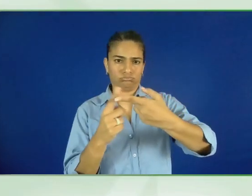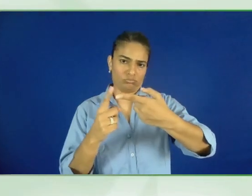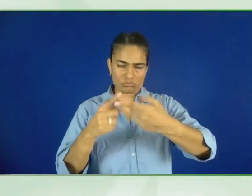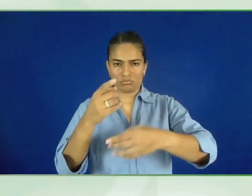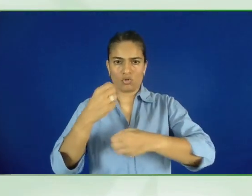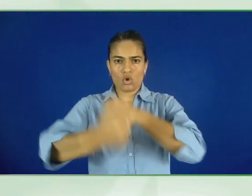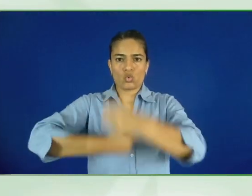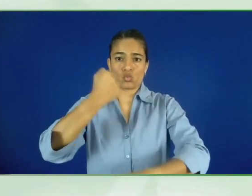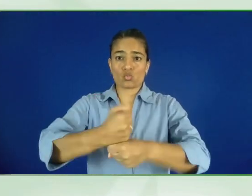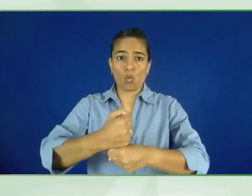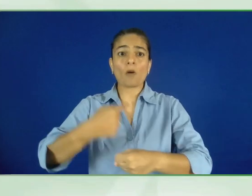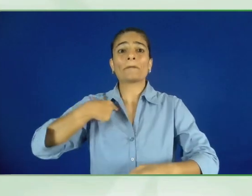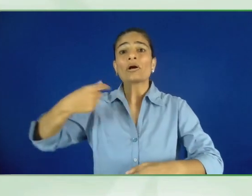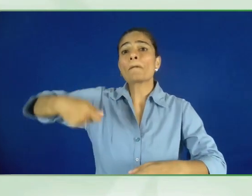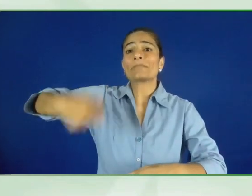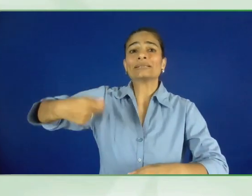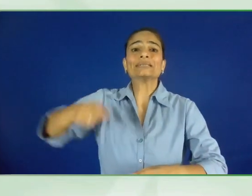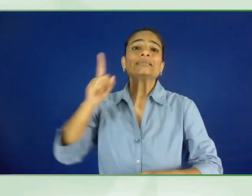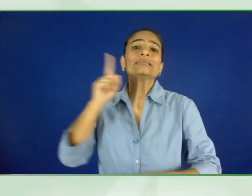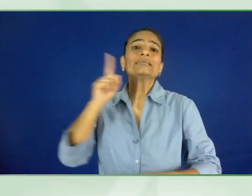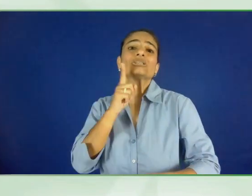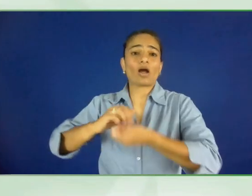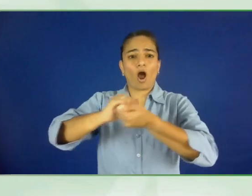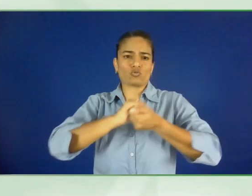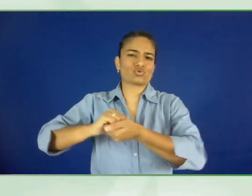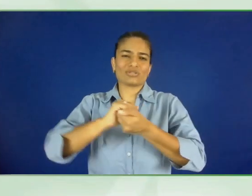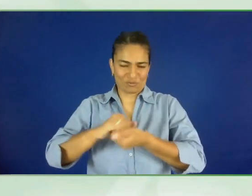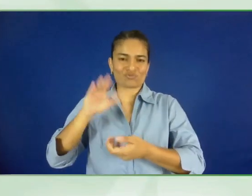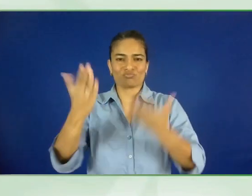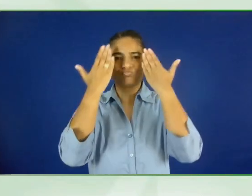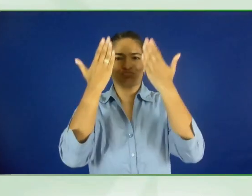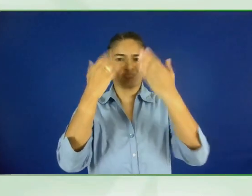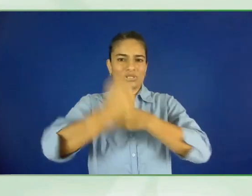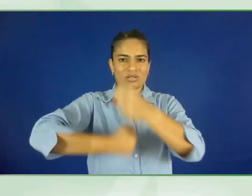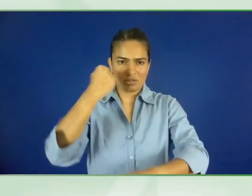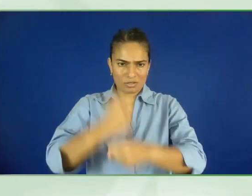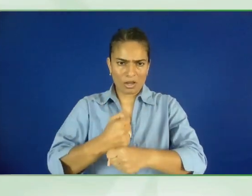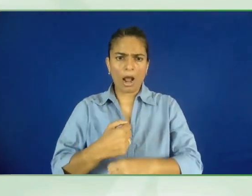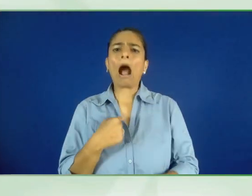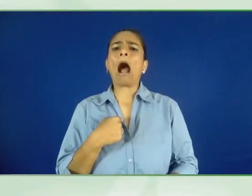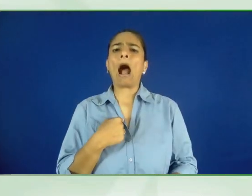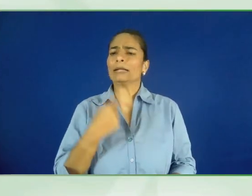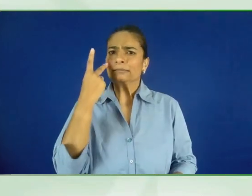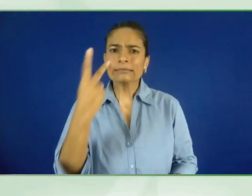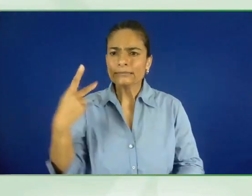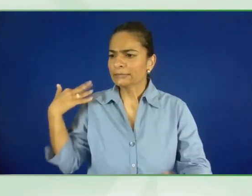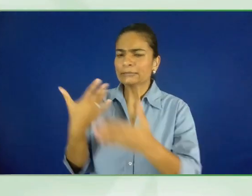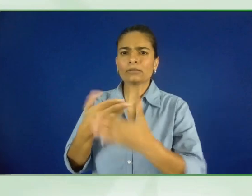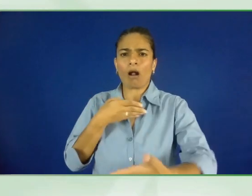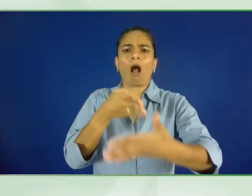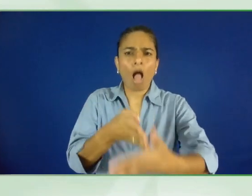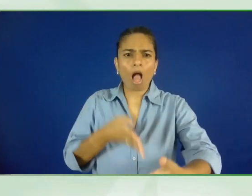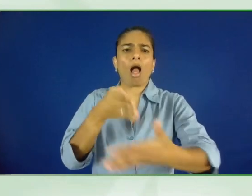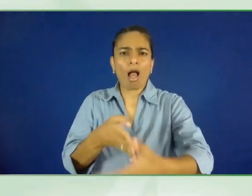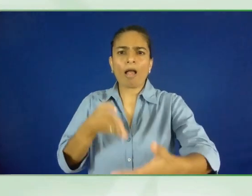college years, I faced a challenge: how to unite 300 deaf